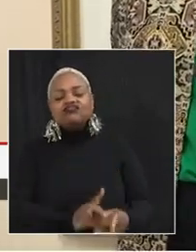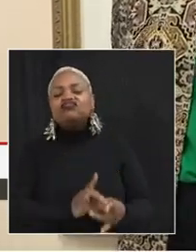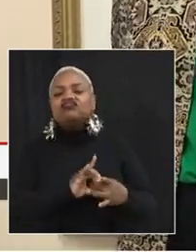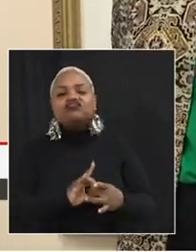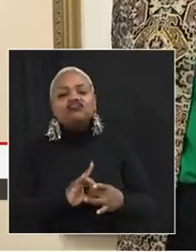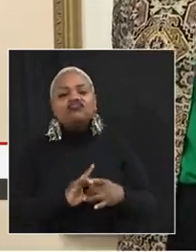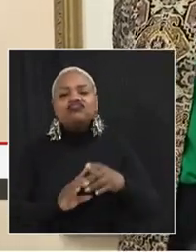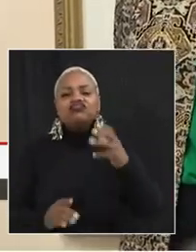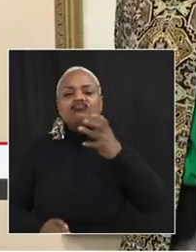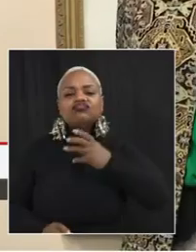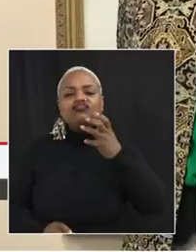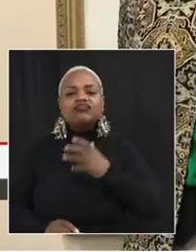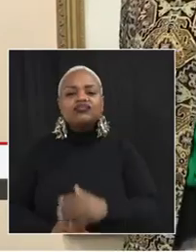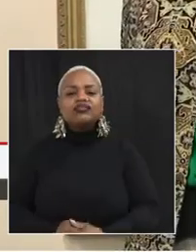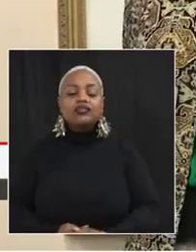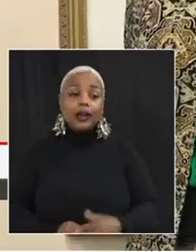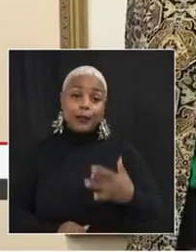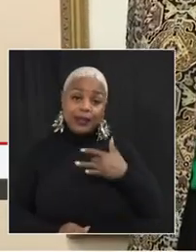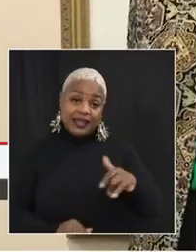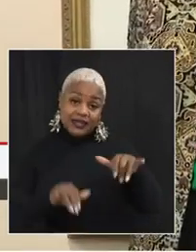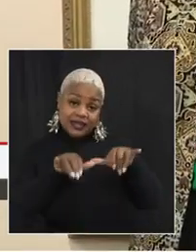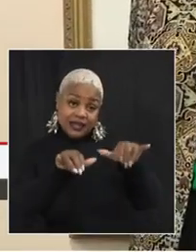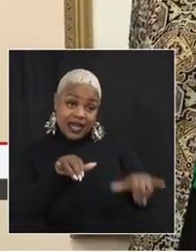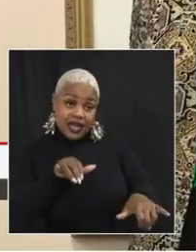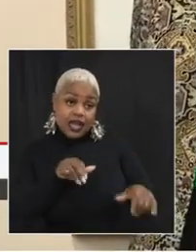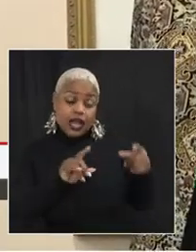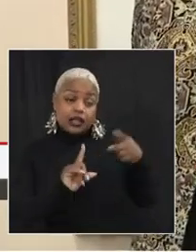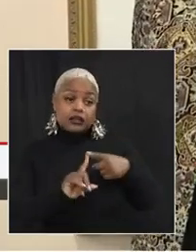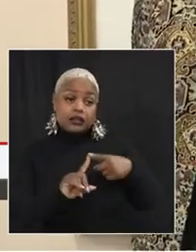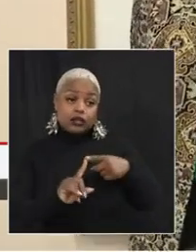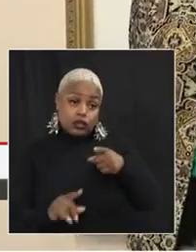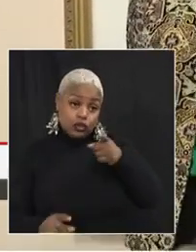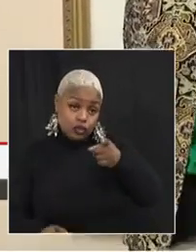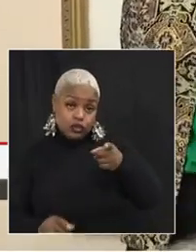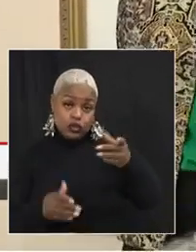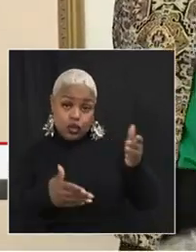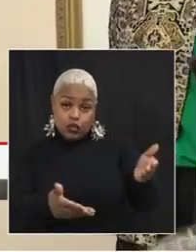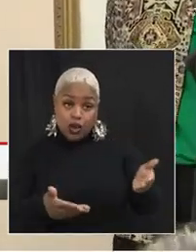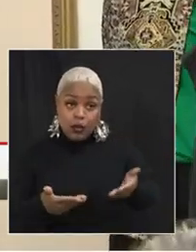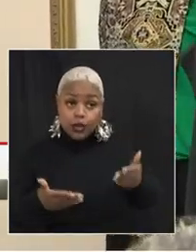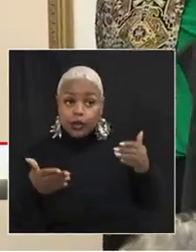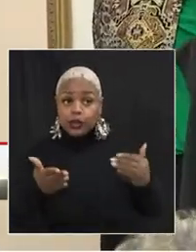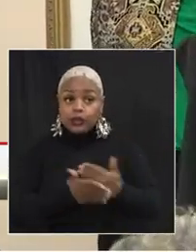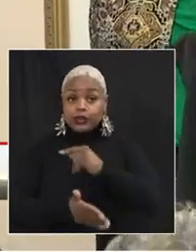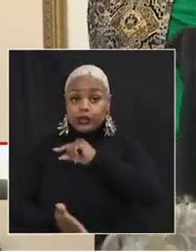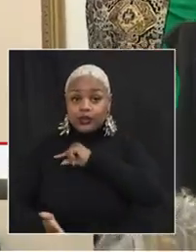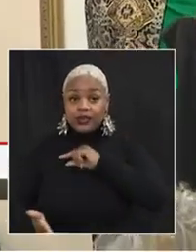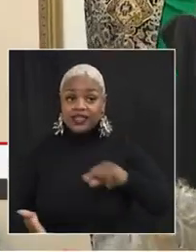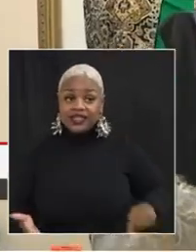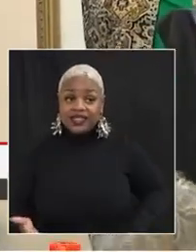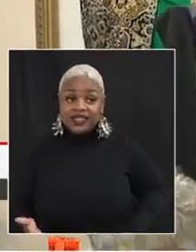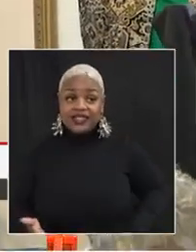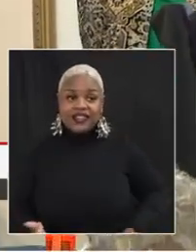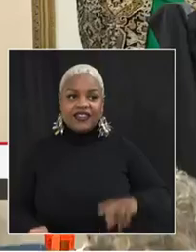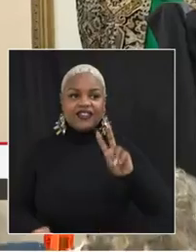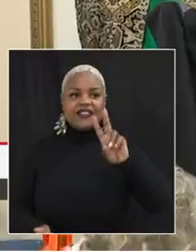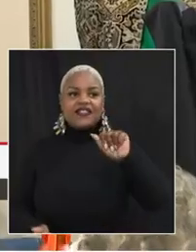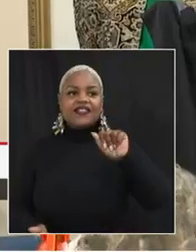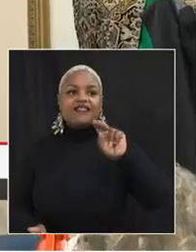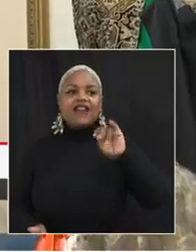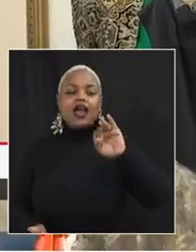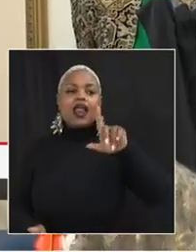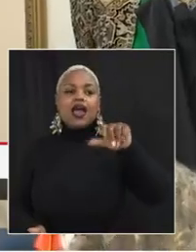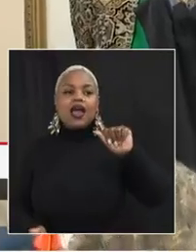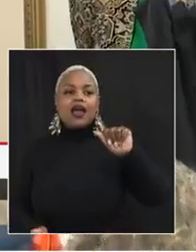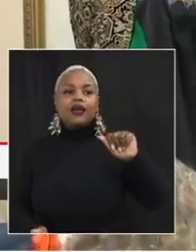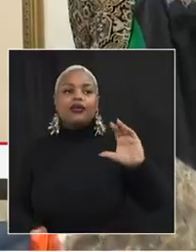you elected a queen during the COVID time, Vanilla Crawford. And Miss Crawford,